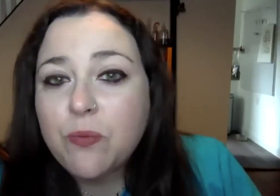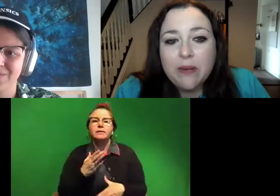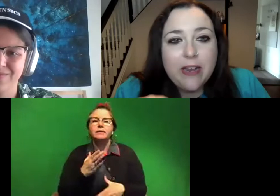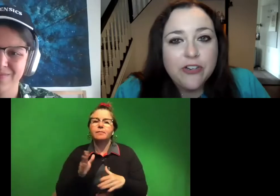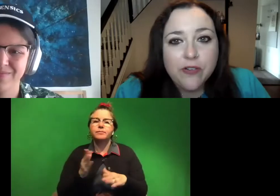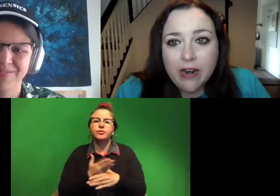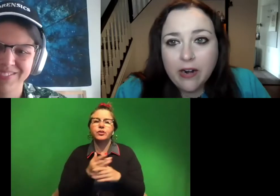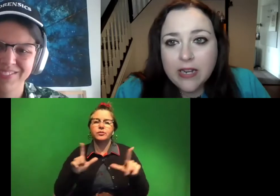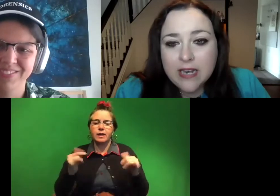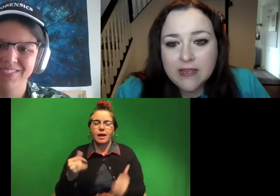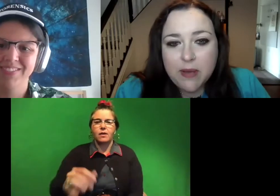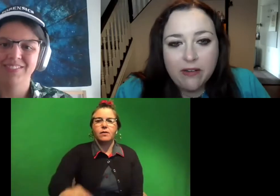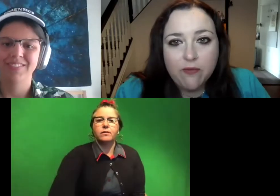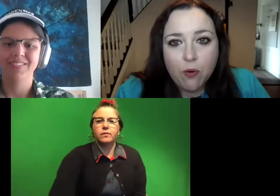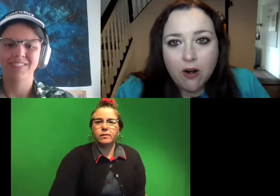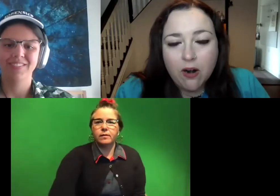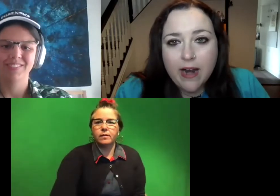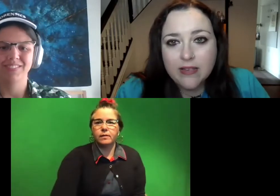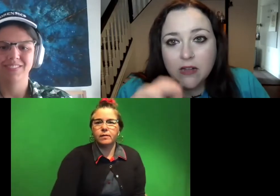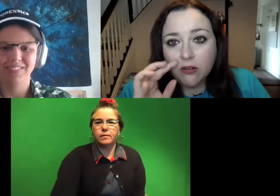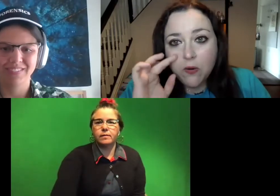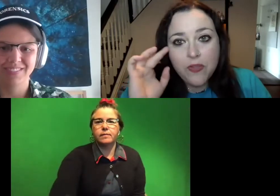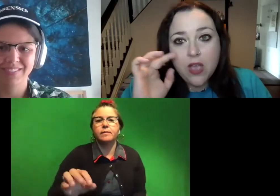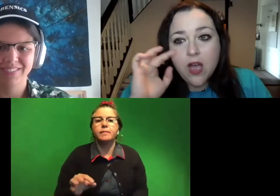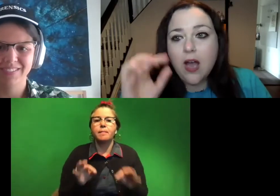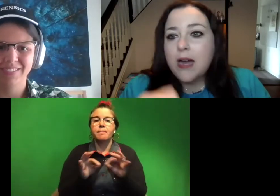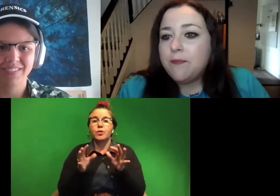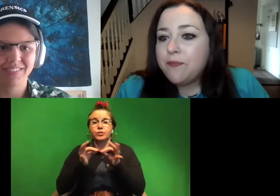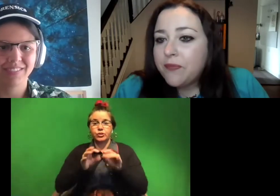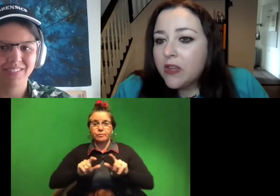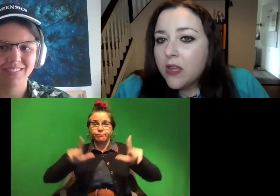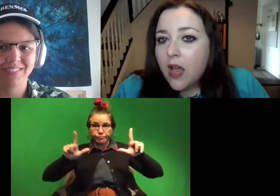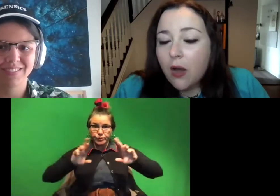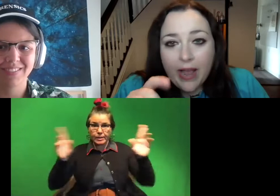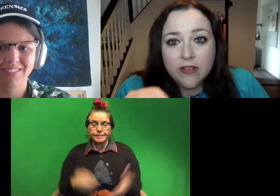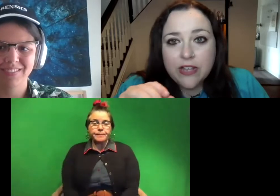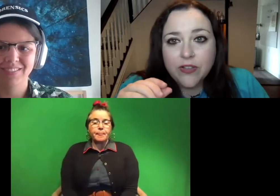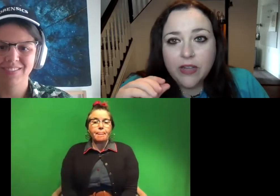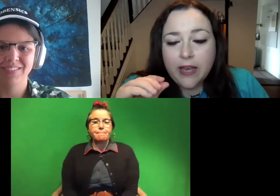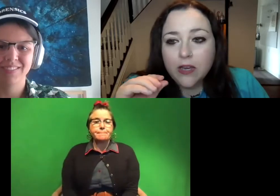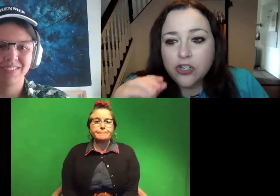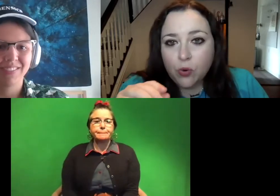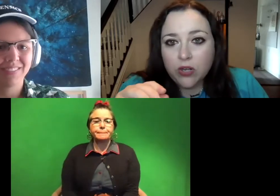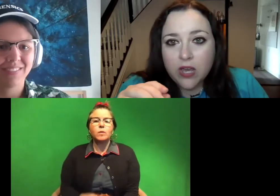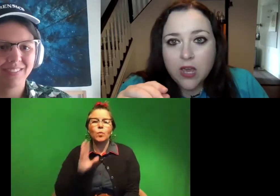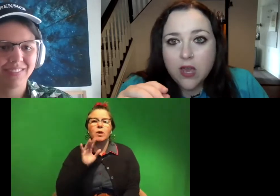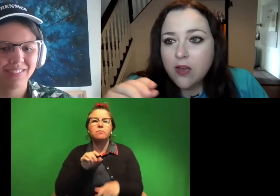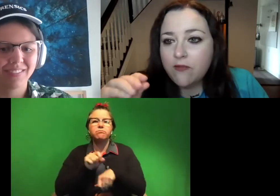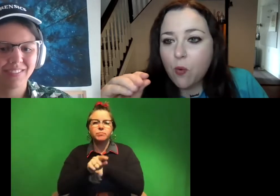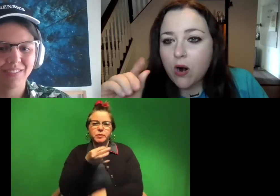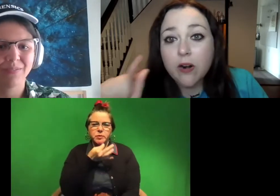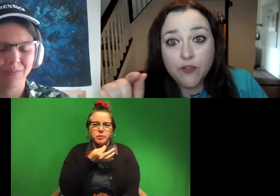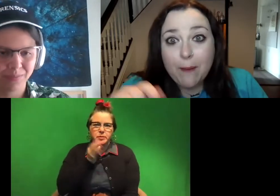so that we can make sure that Erin is nice and big for our ASL crew. Okay, and I'll send the link